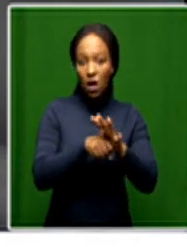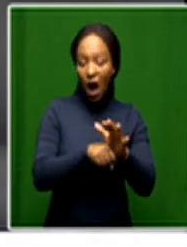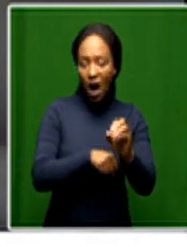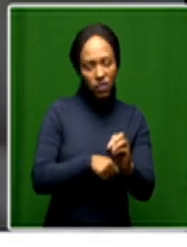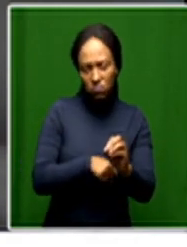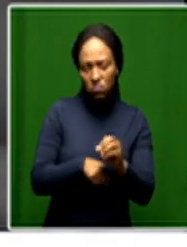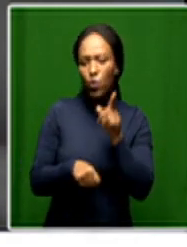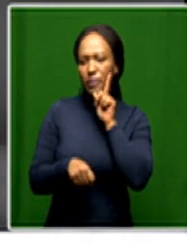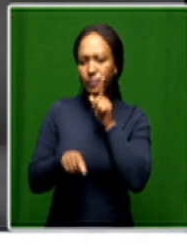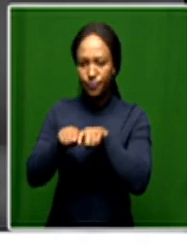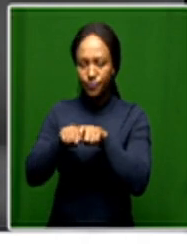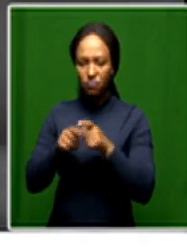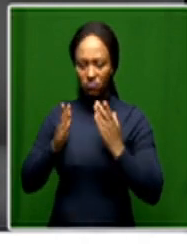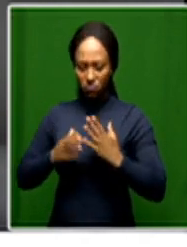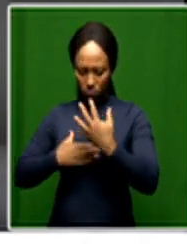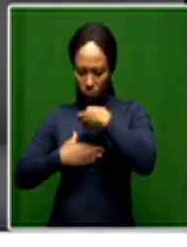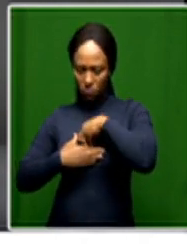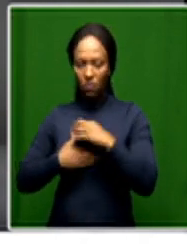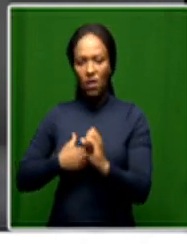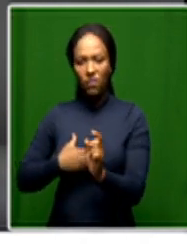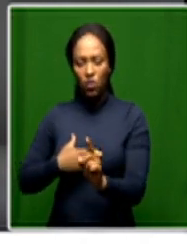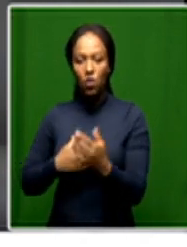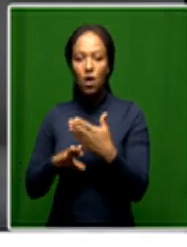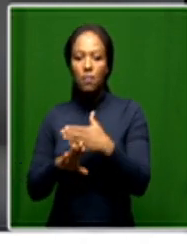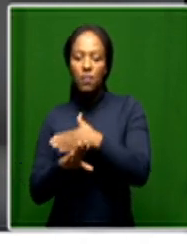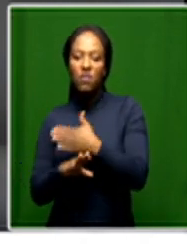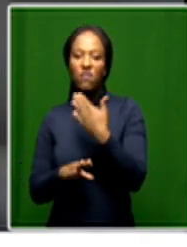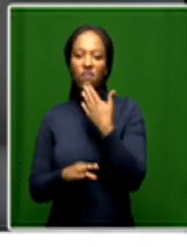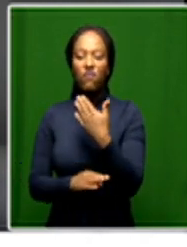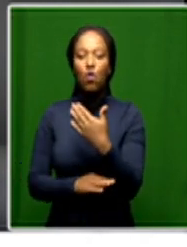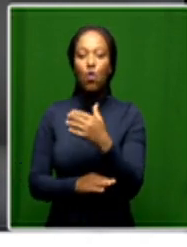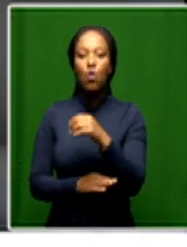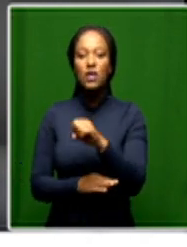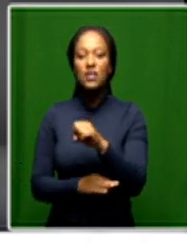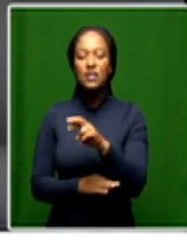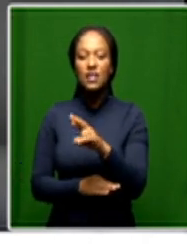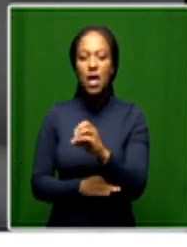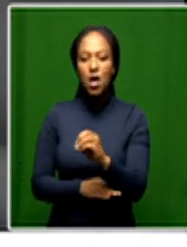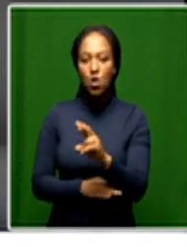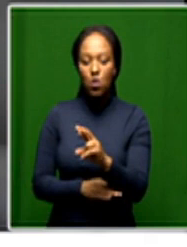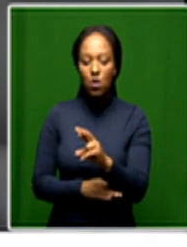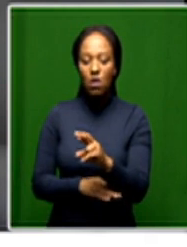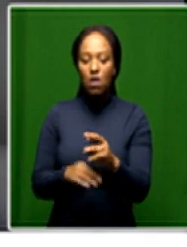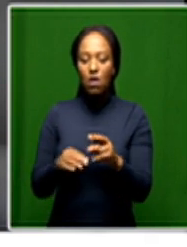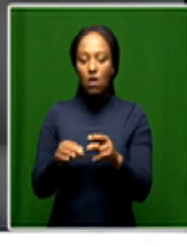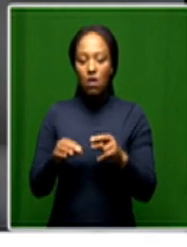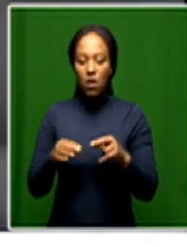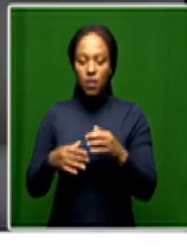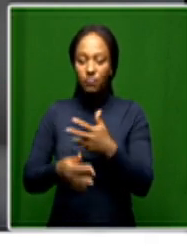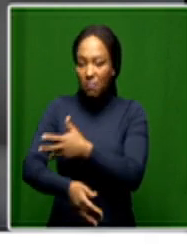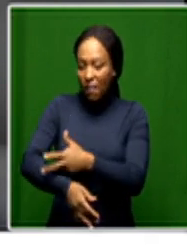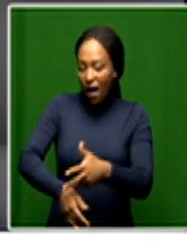immune response actually to that. So seroprevalence is the proportion of people who have, in this